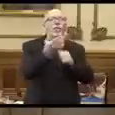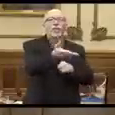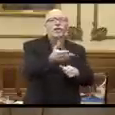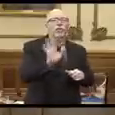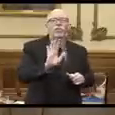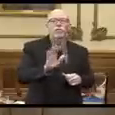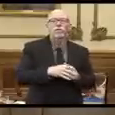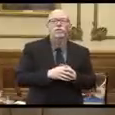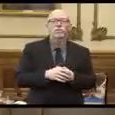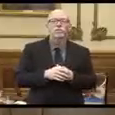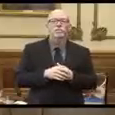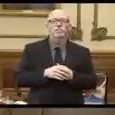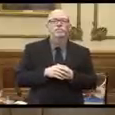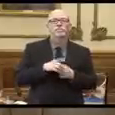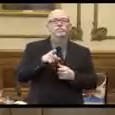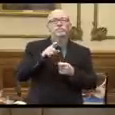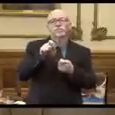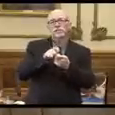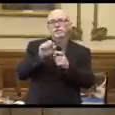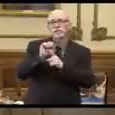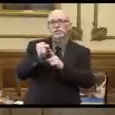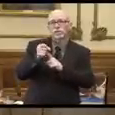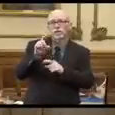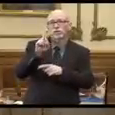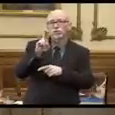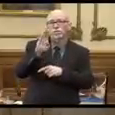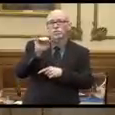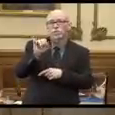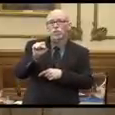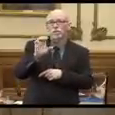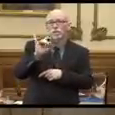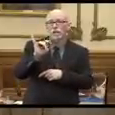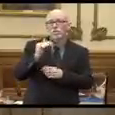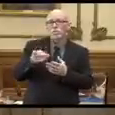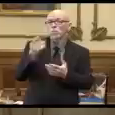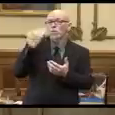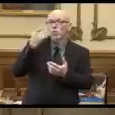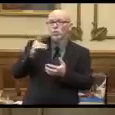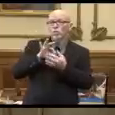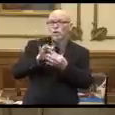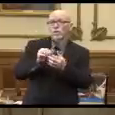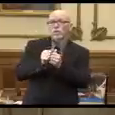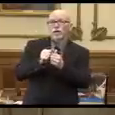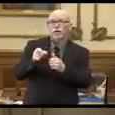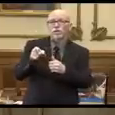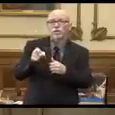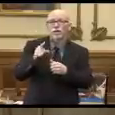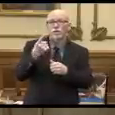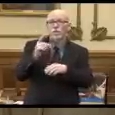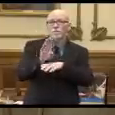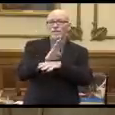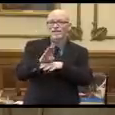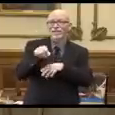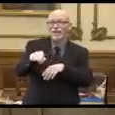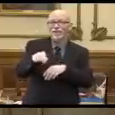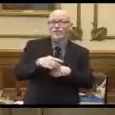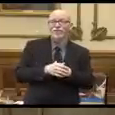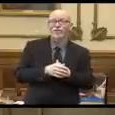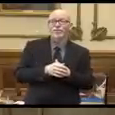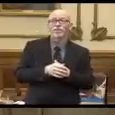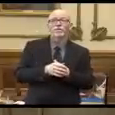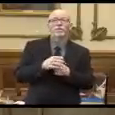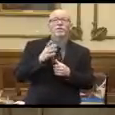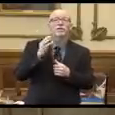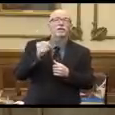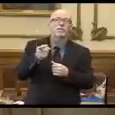there. The particular situation in Du Bois County, as you probably know, is related to a business down there. And